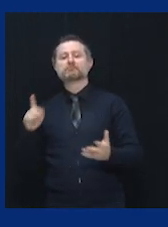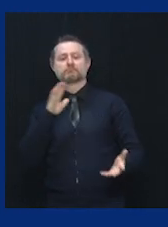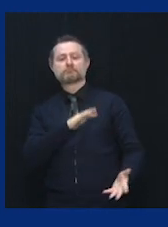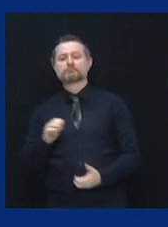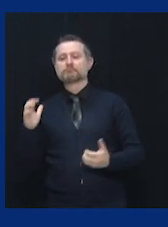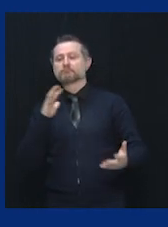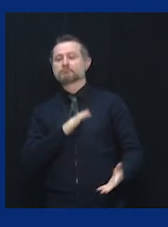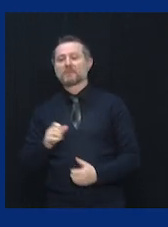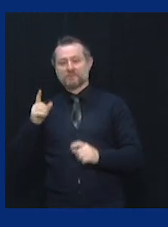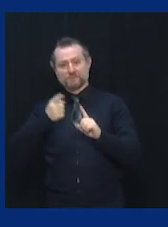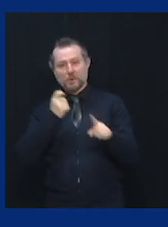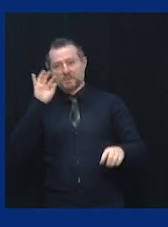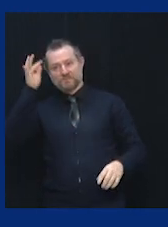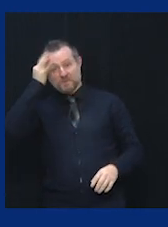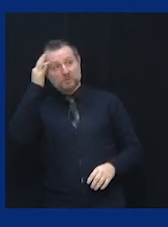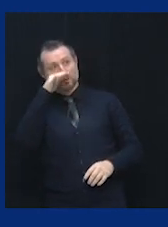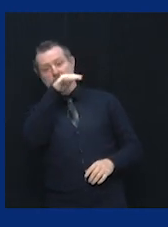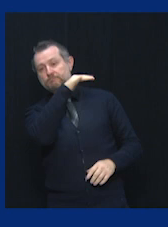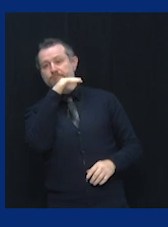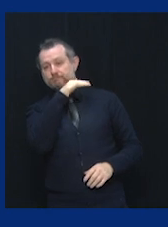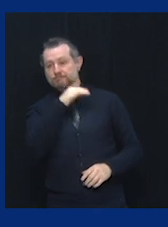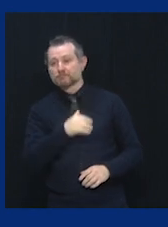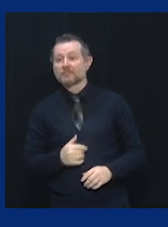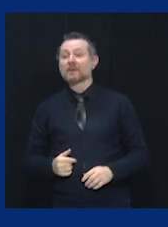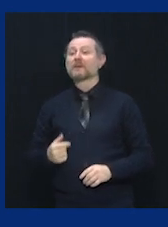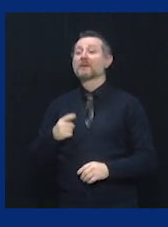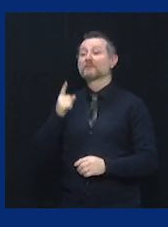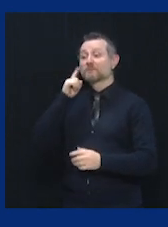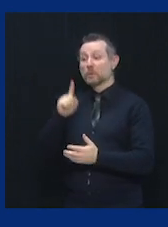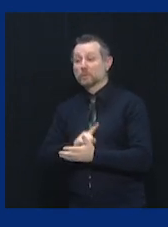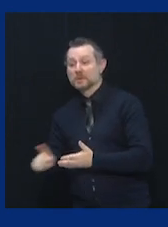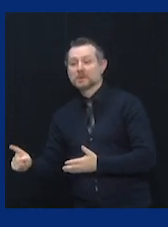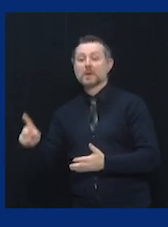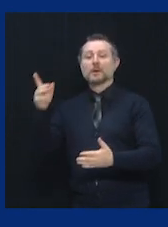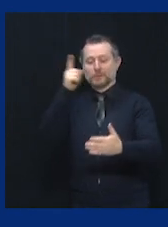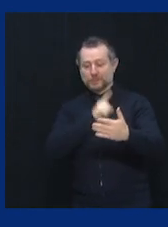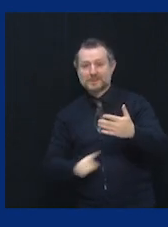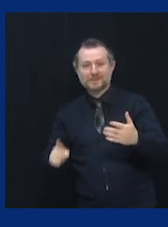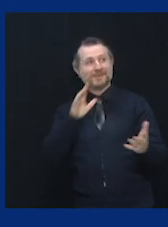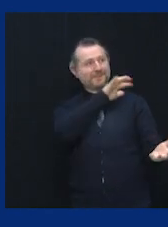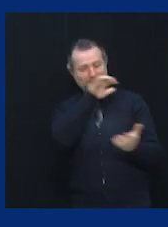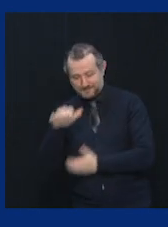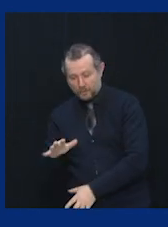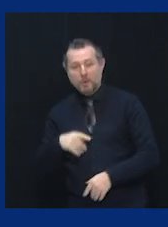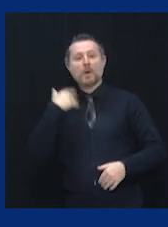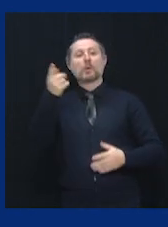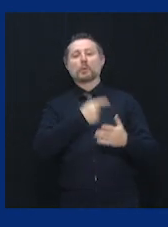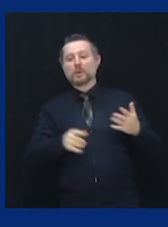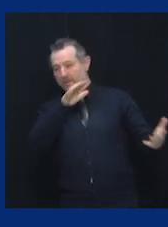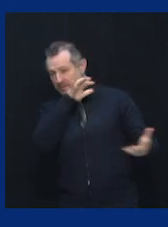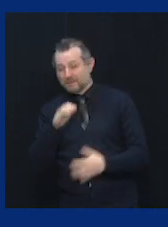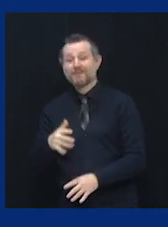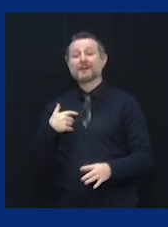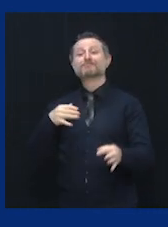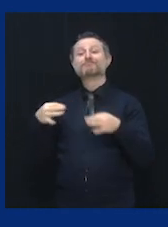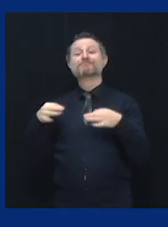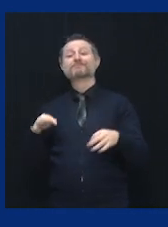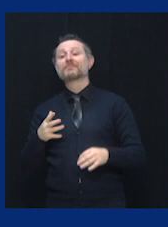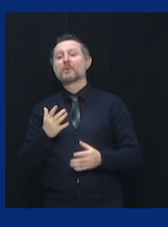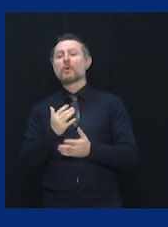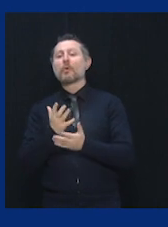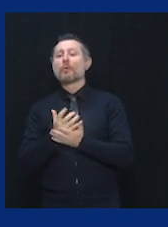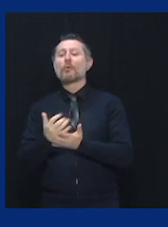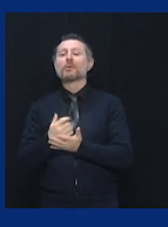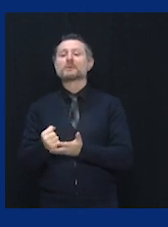government, and it goes week to week. When we say we've used 91% of